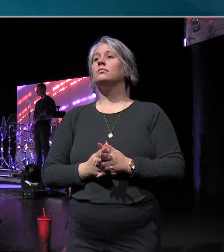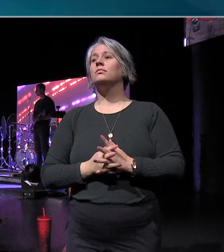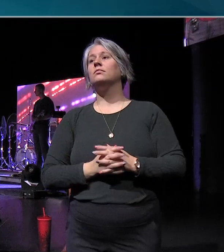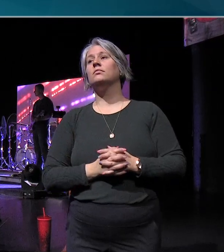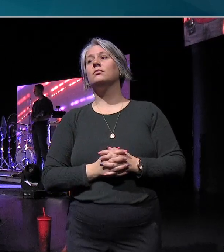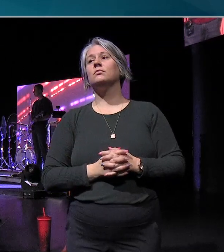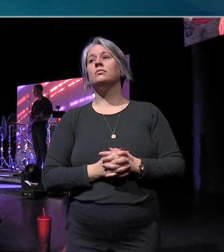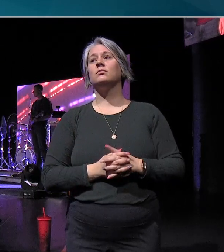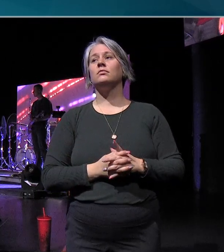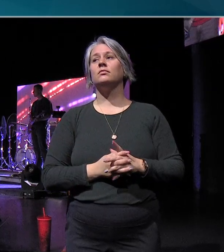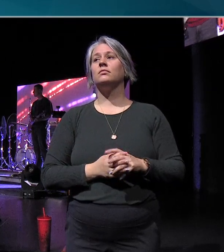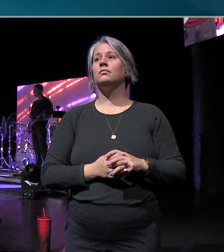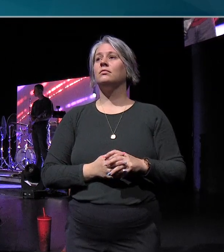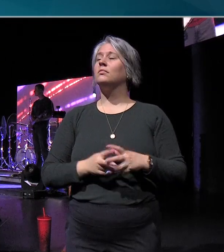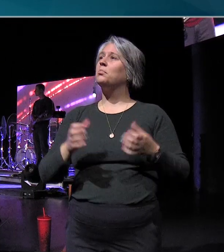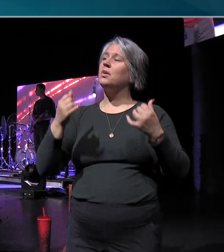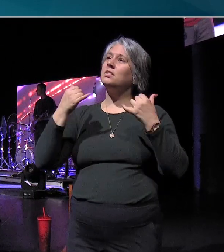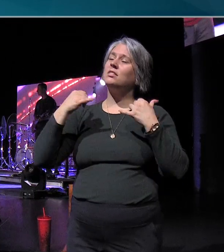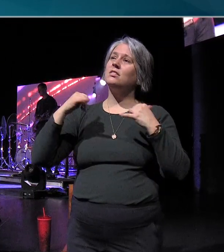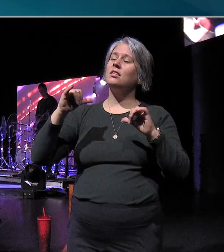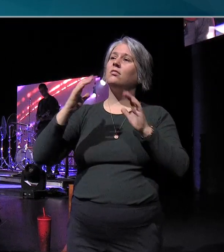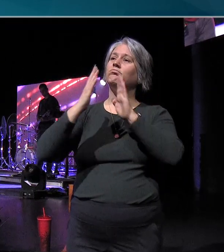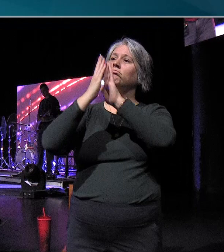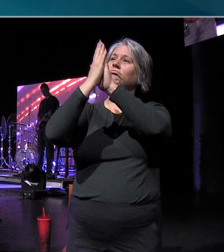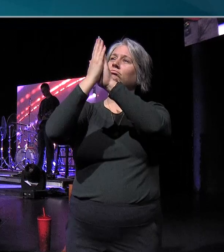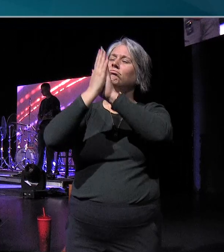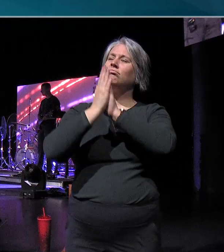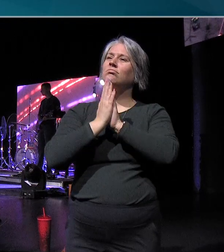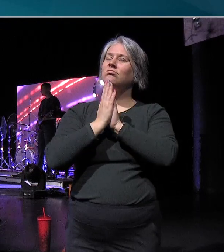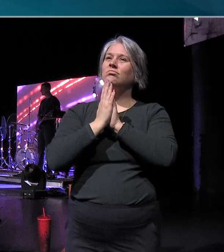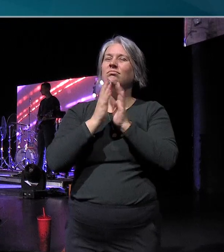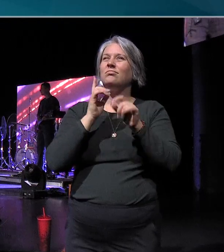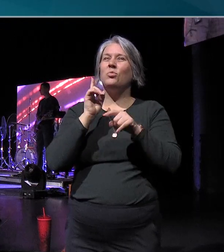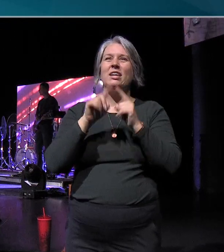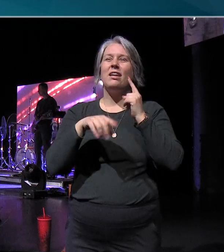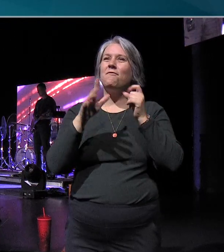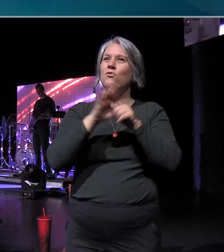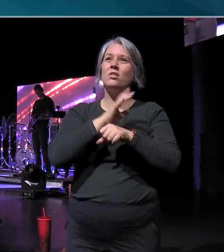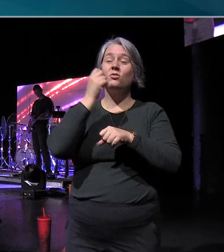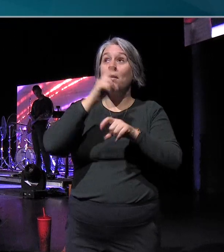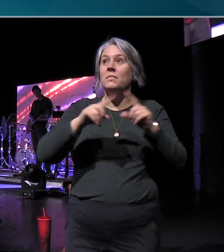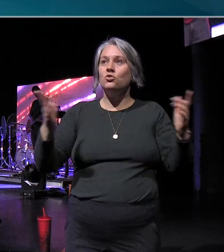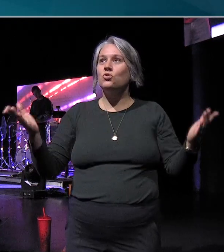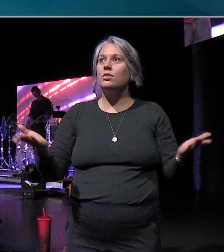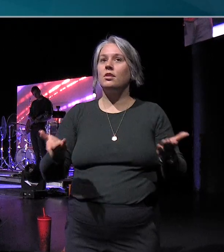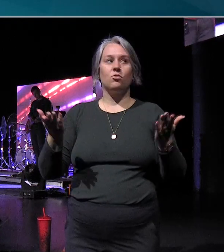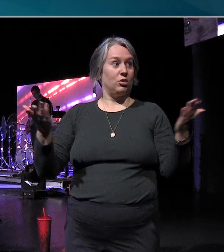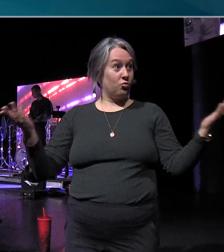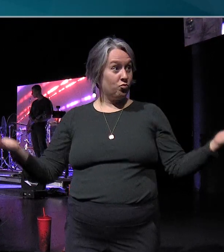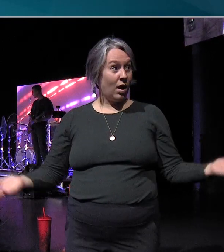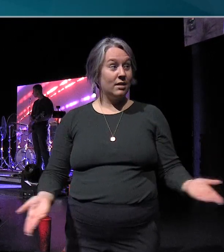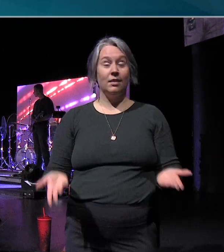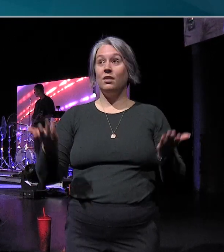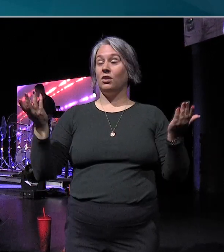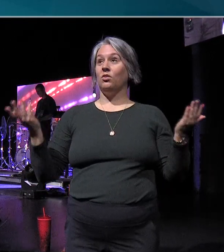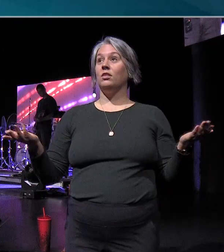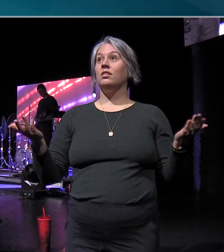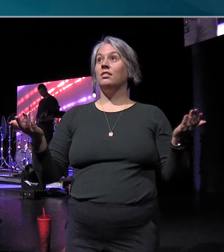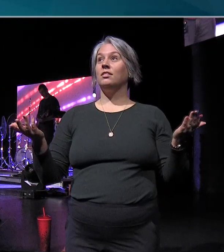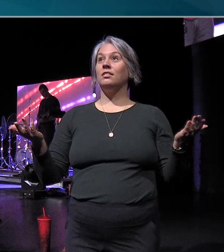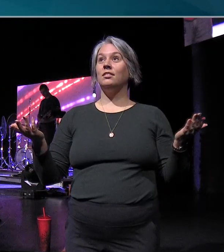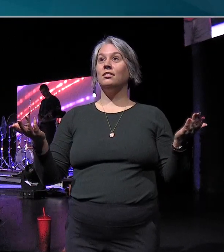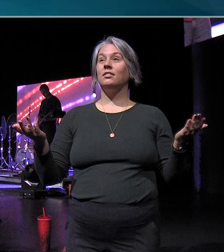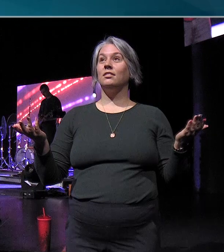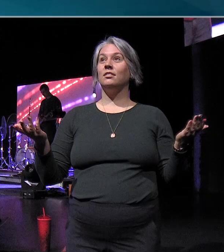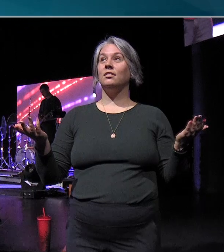Yet so present. God, we can't even wrap our minds around that. But you're here. You're right here. And you're in